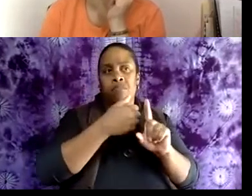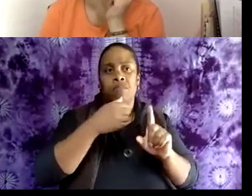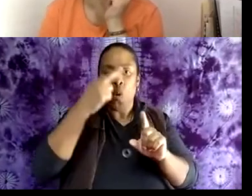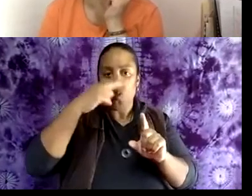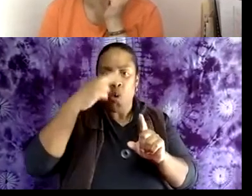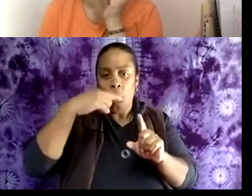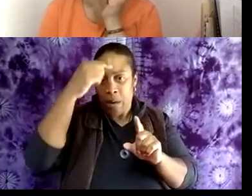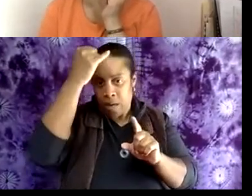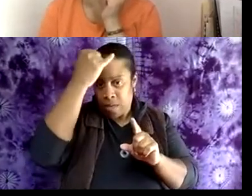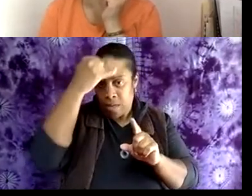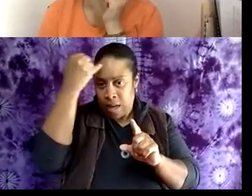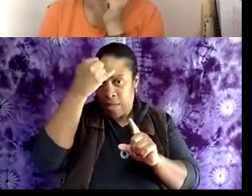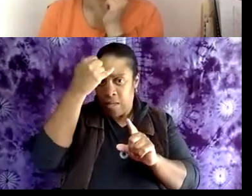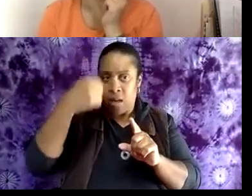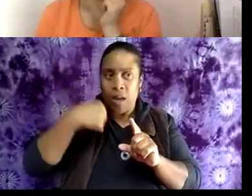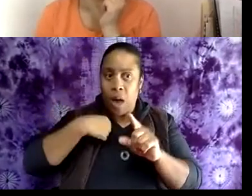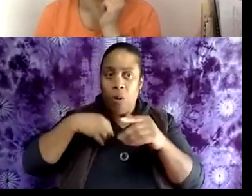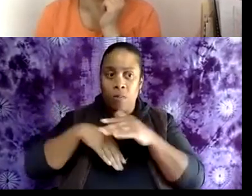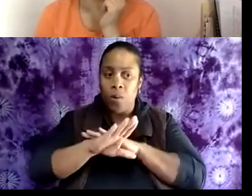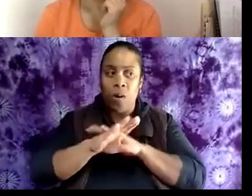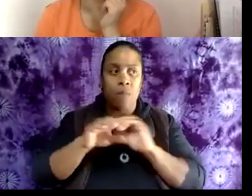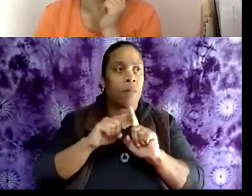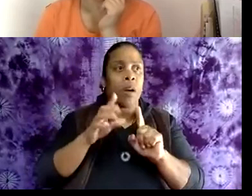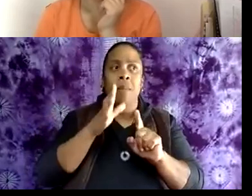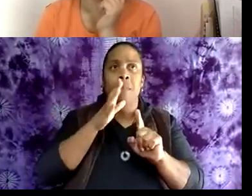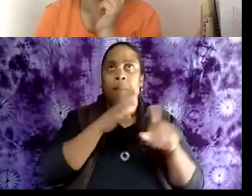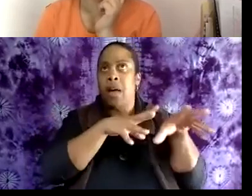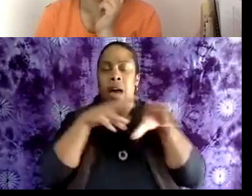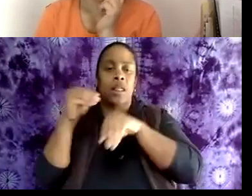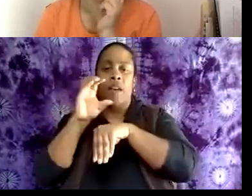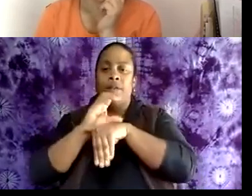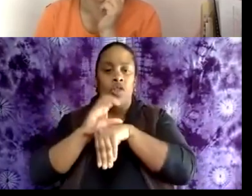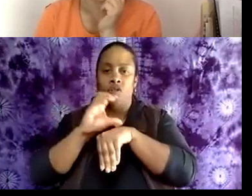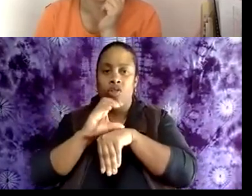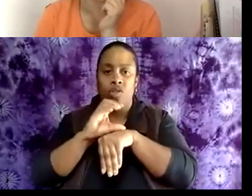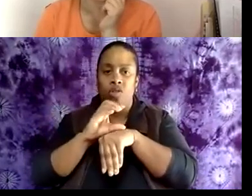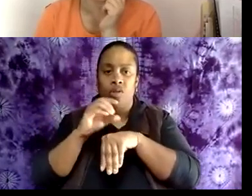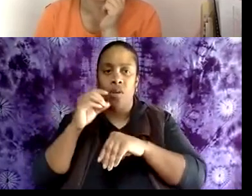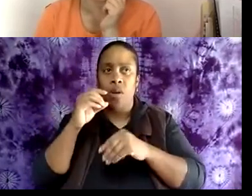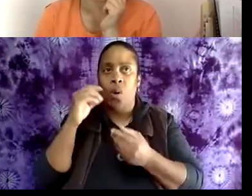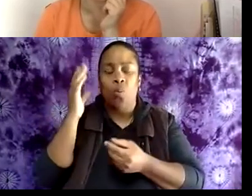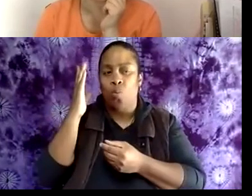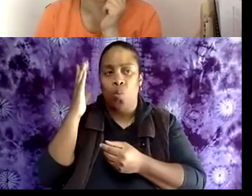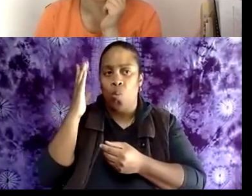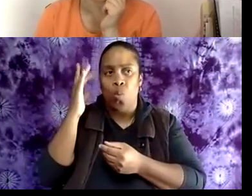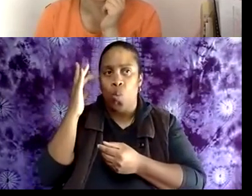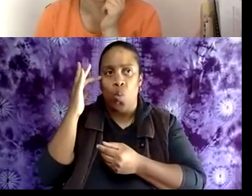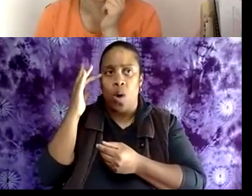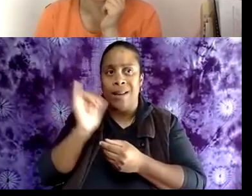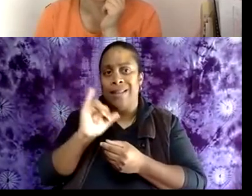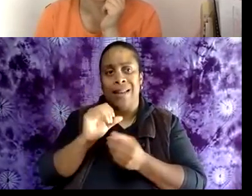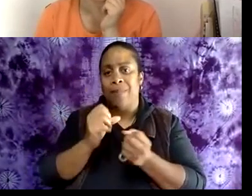And by the time I was born, she was no longer, she had left the church for the reasons that many people would relate